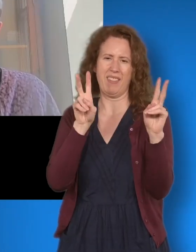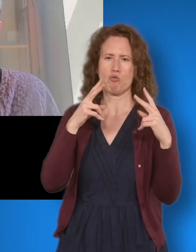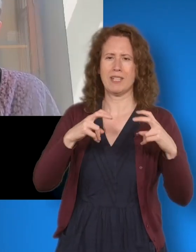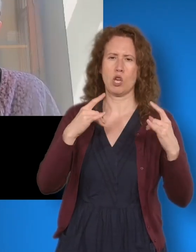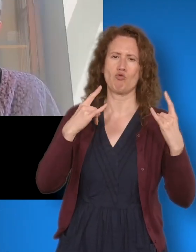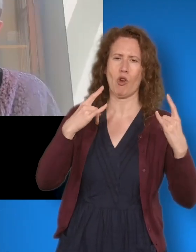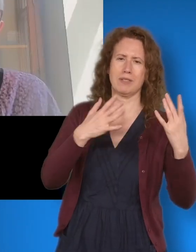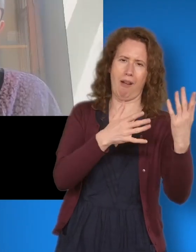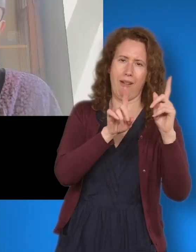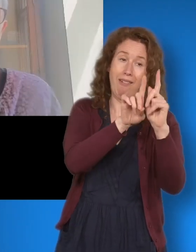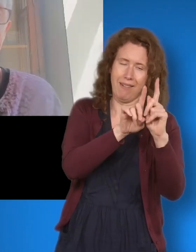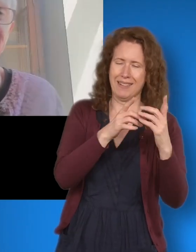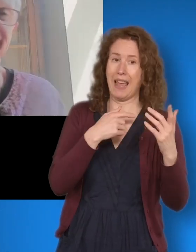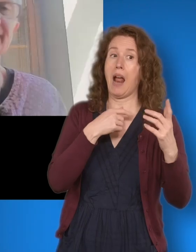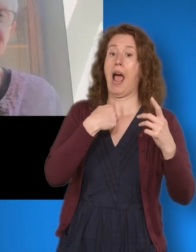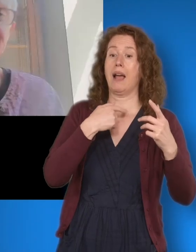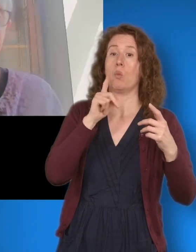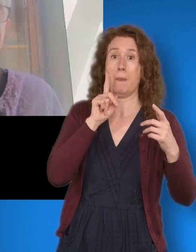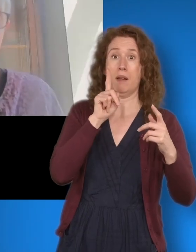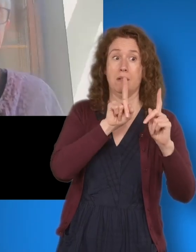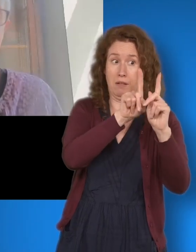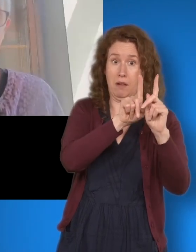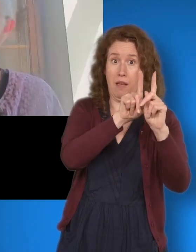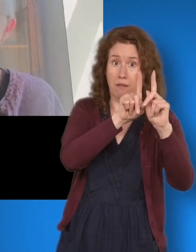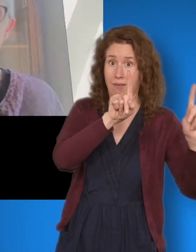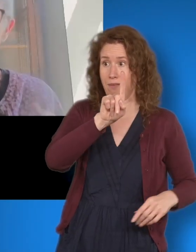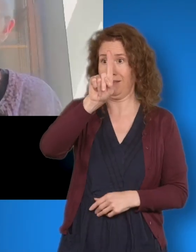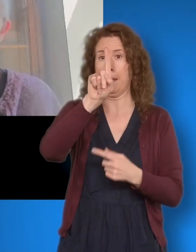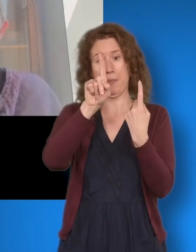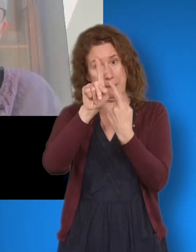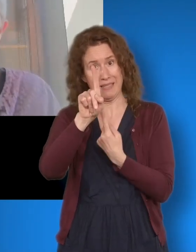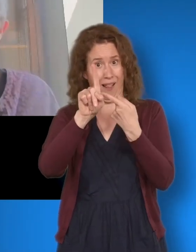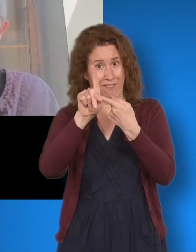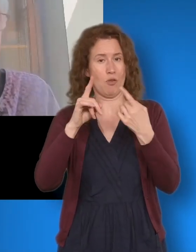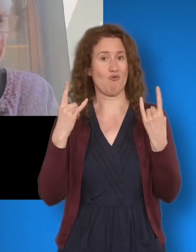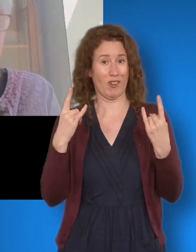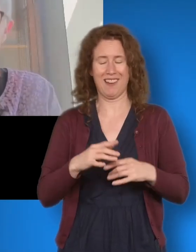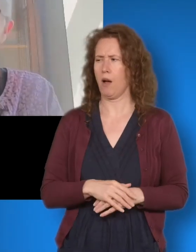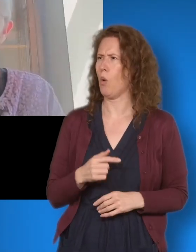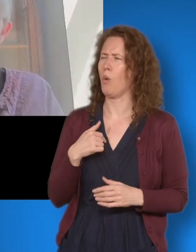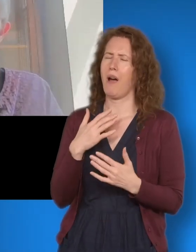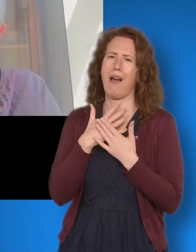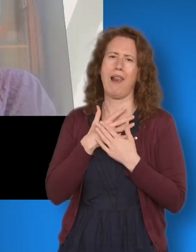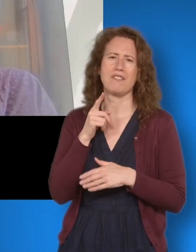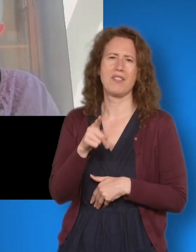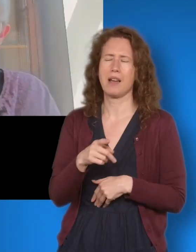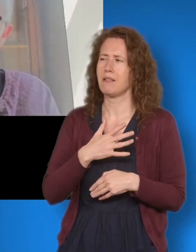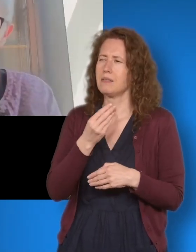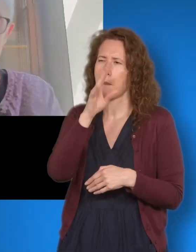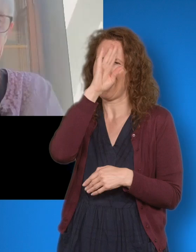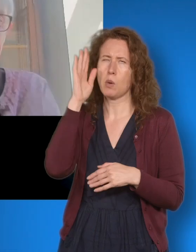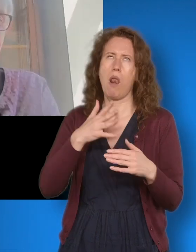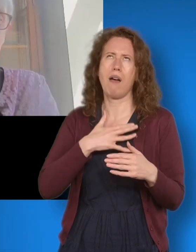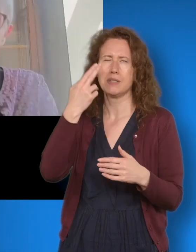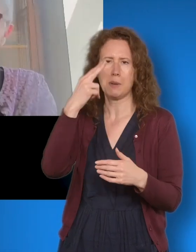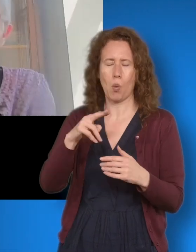taking them to a place where they are themselves research rock stars. I love that idea, and I'm sure there are some academics who'd love to be referred